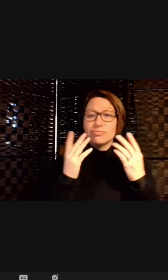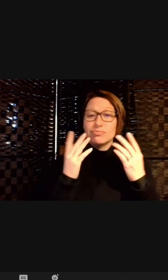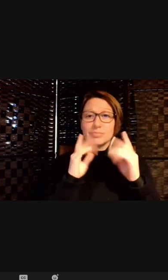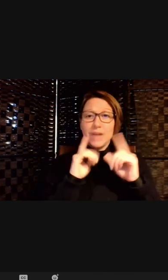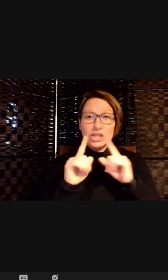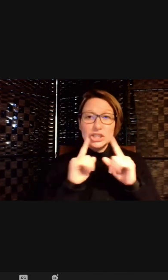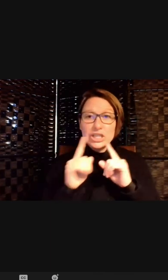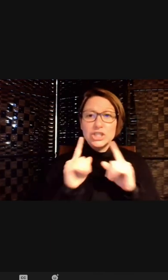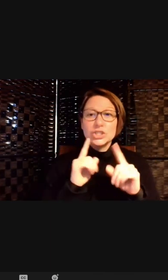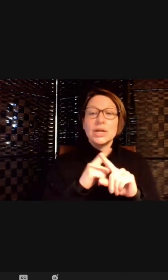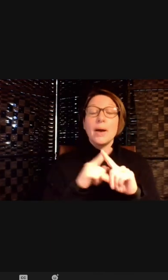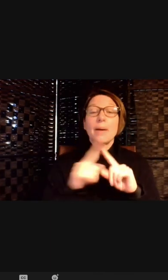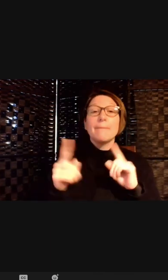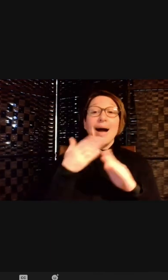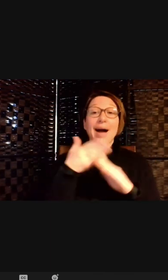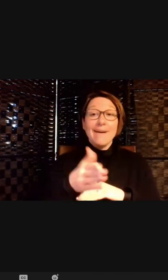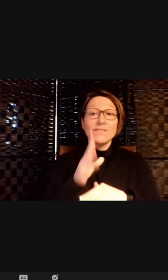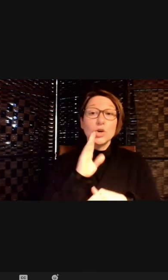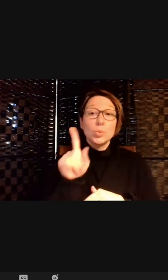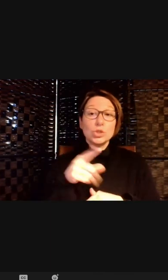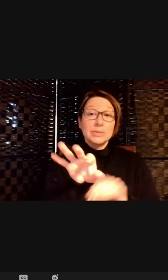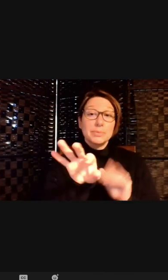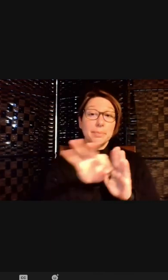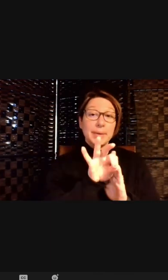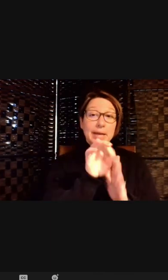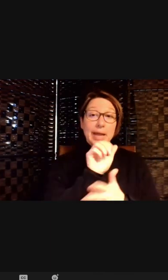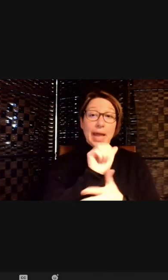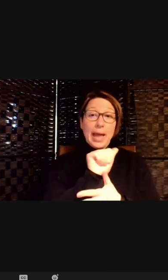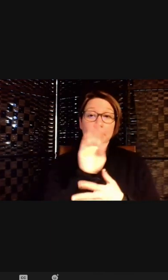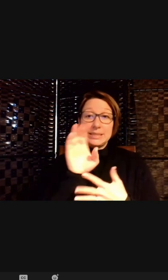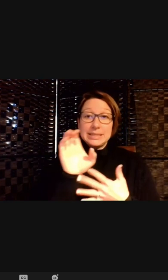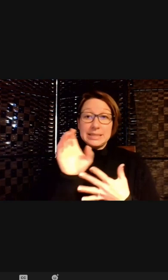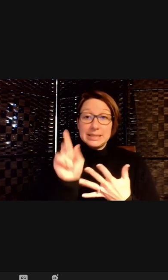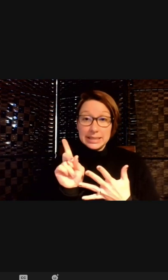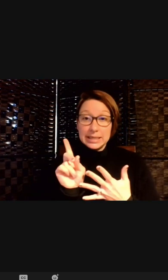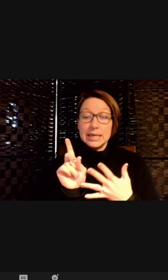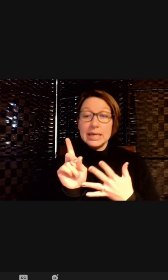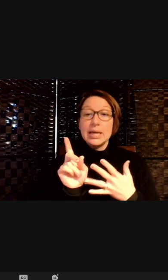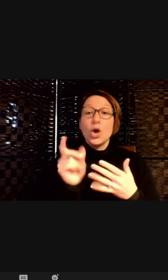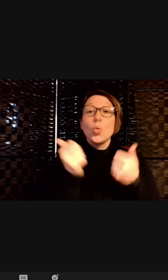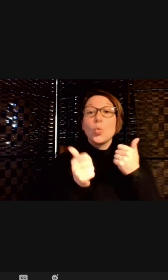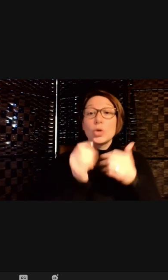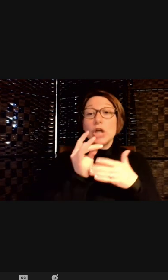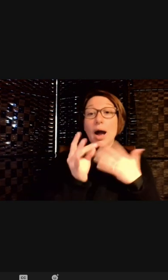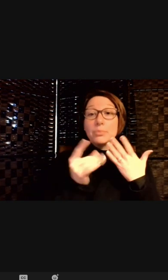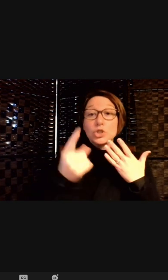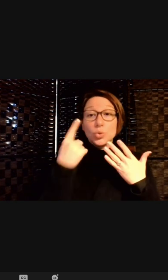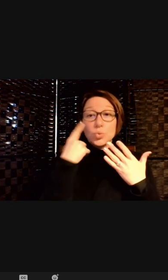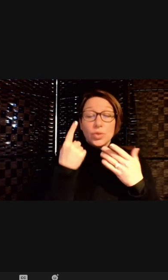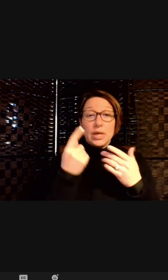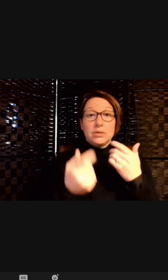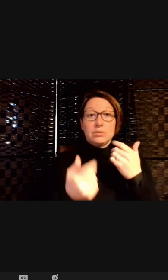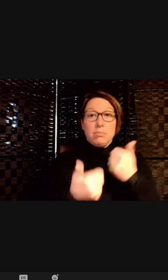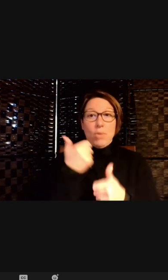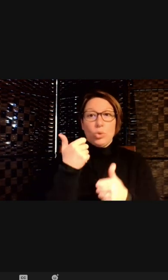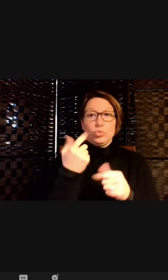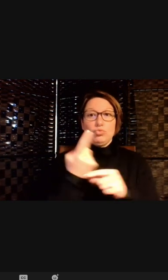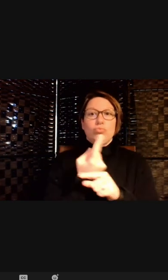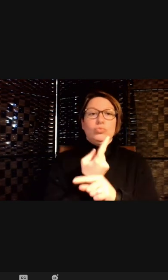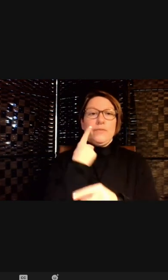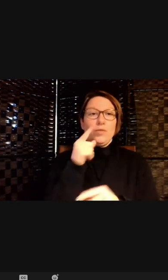information, but afterwards you're just basically going to select A, B, C, or D and select which option you think would be most appropriate for the student,